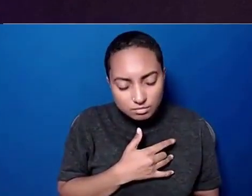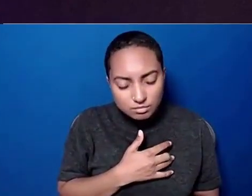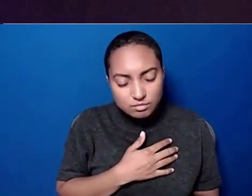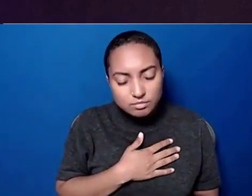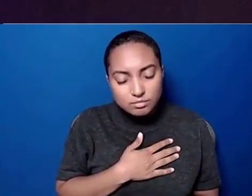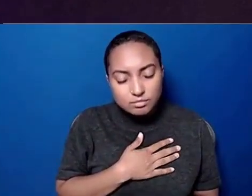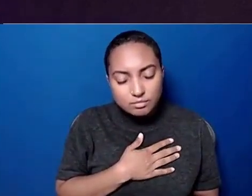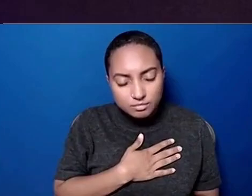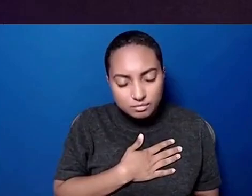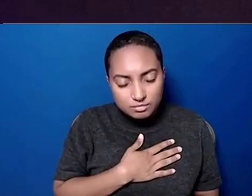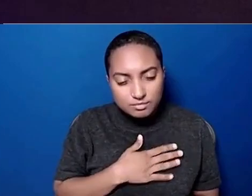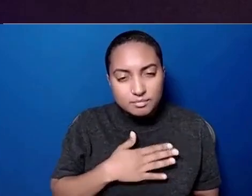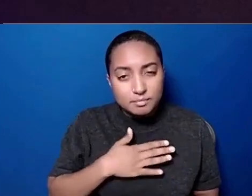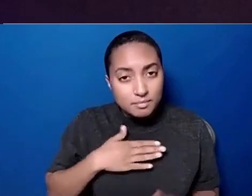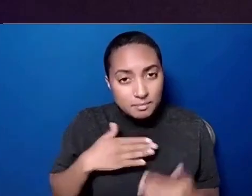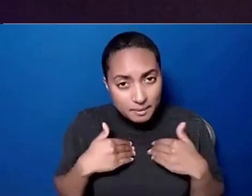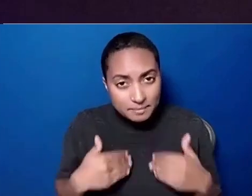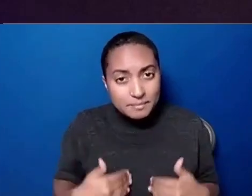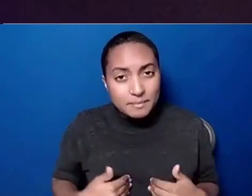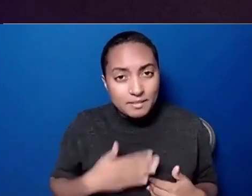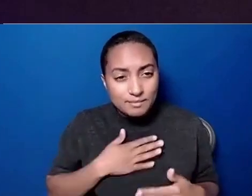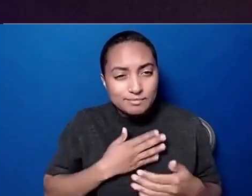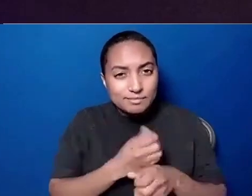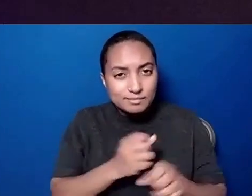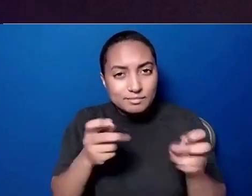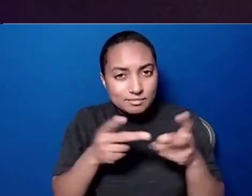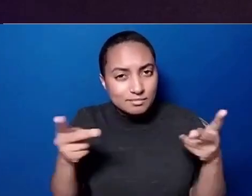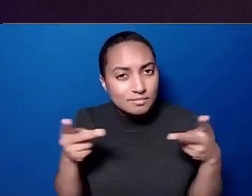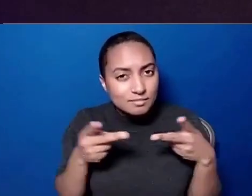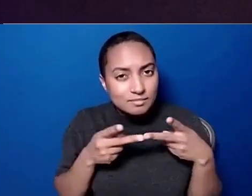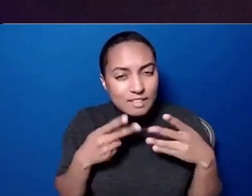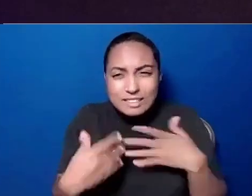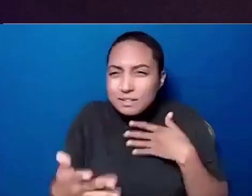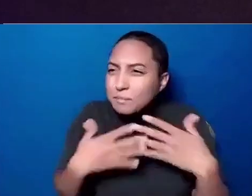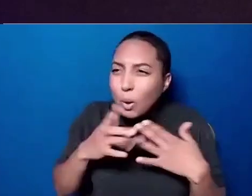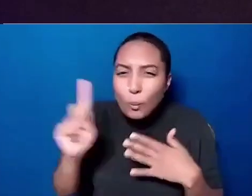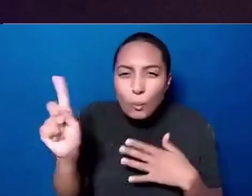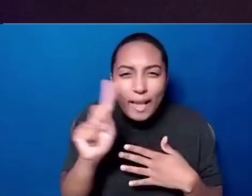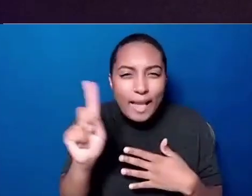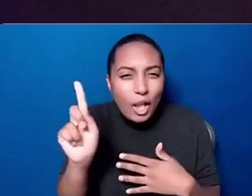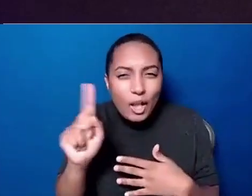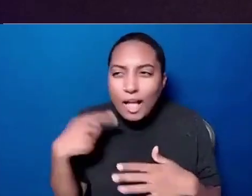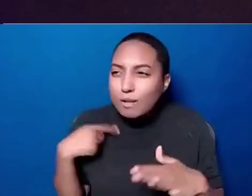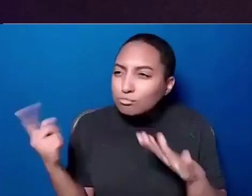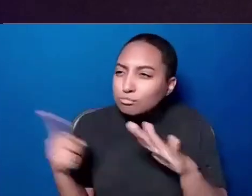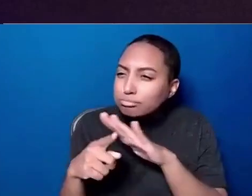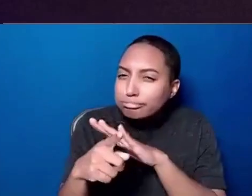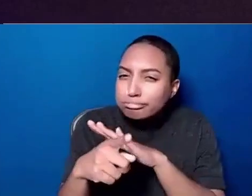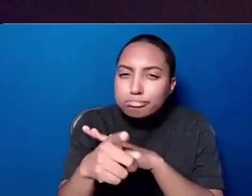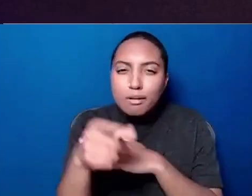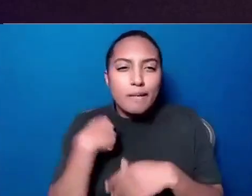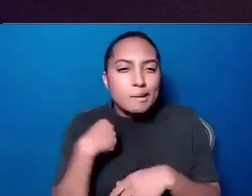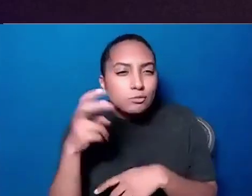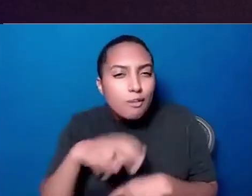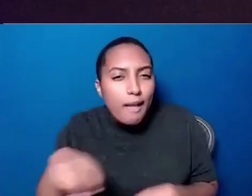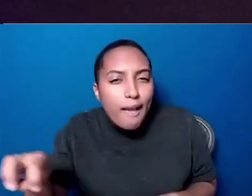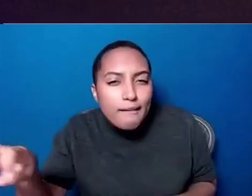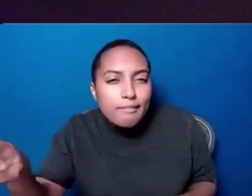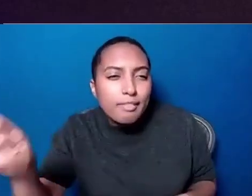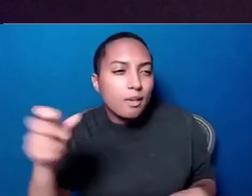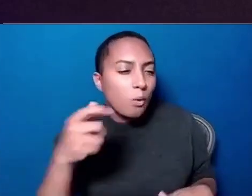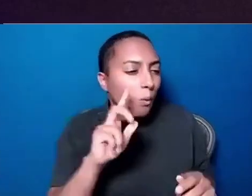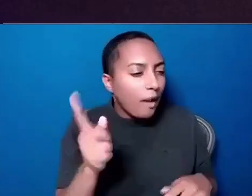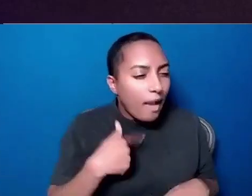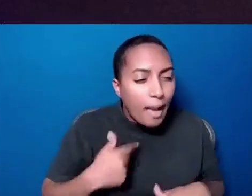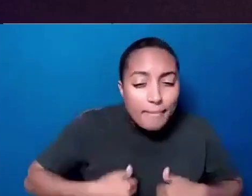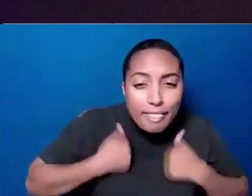My body is my sanctuary, and no matter where I am, if I am traveling, no matter where I am living,